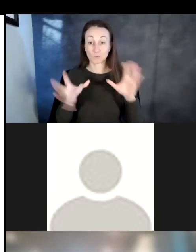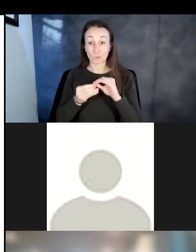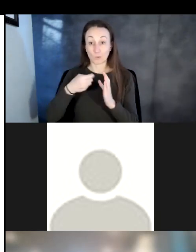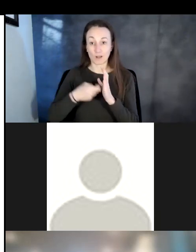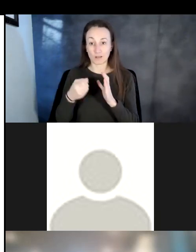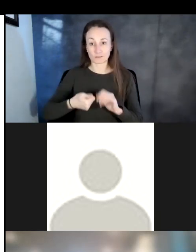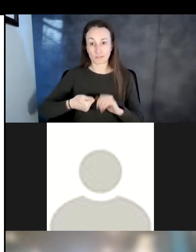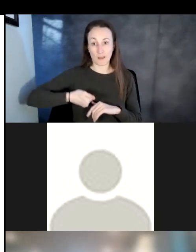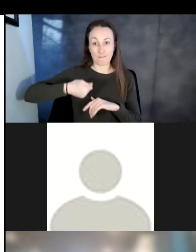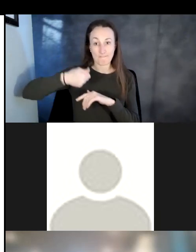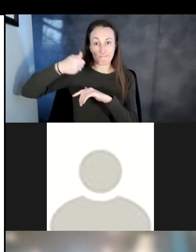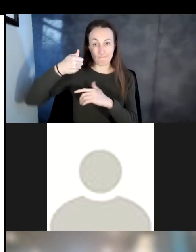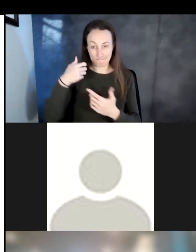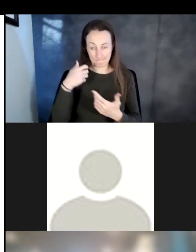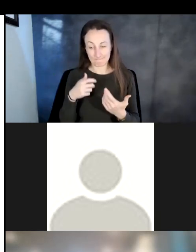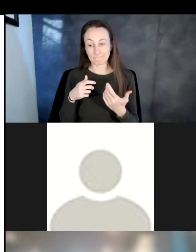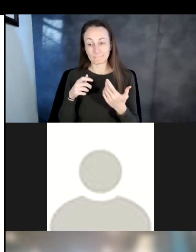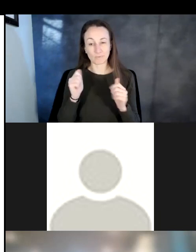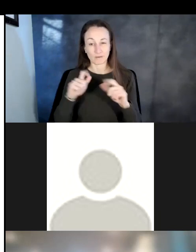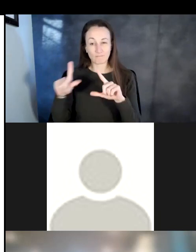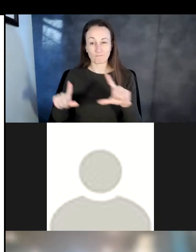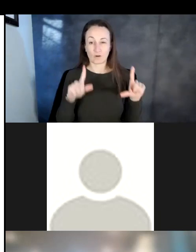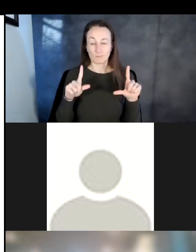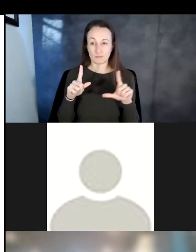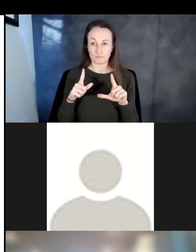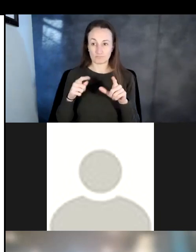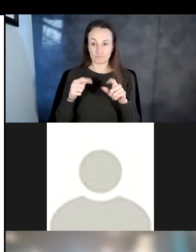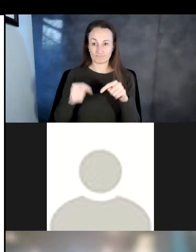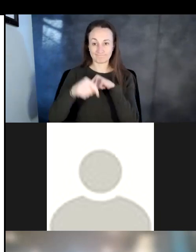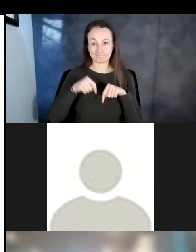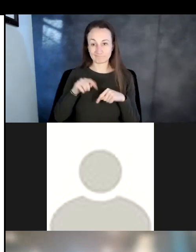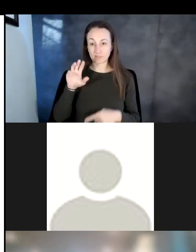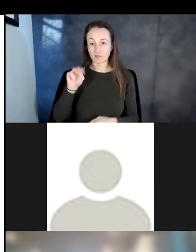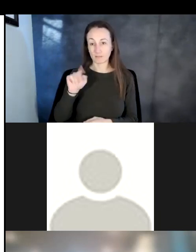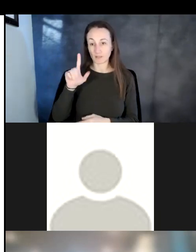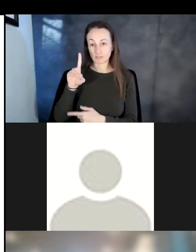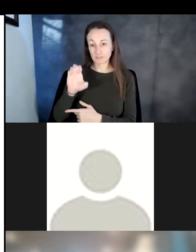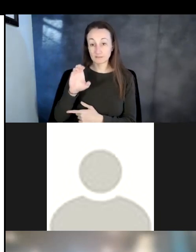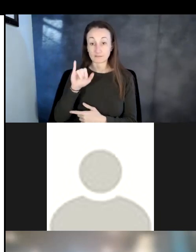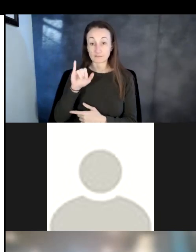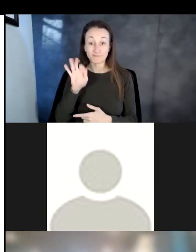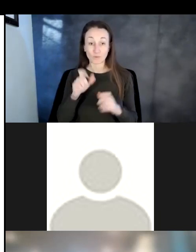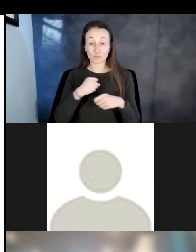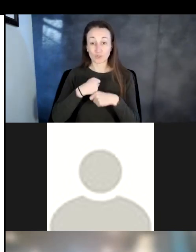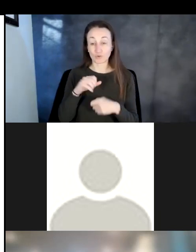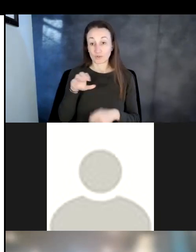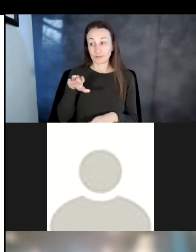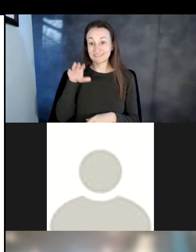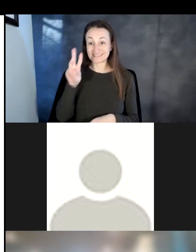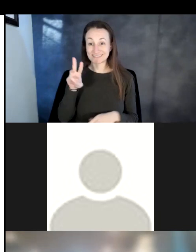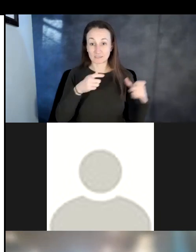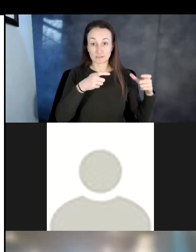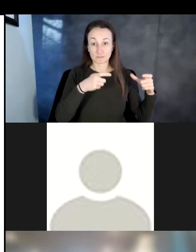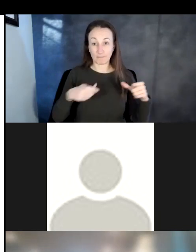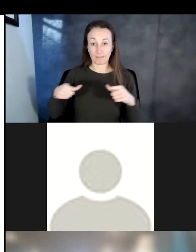up. And so we can frame this just kind of tying back to MLDE. Say I wanted to generate, 6 plates of